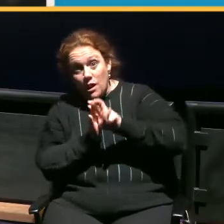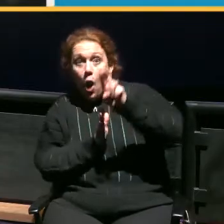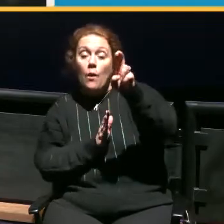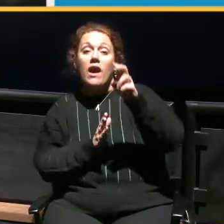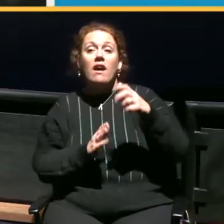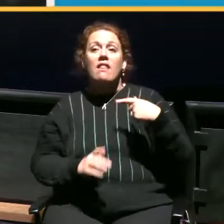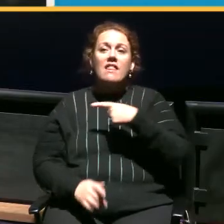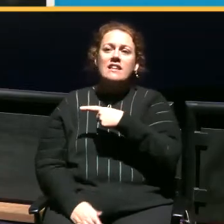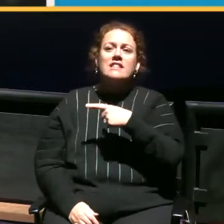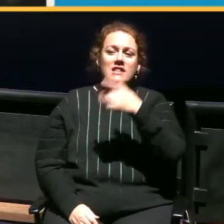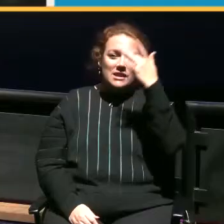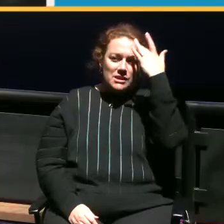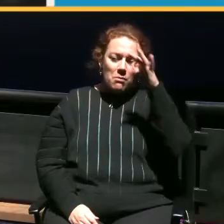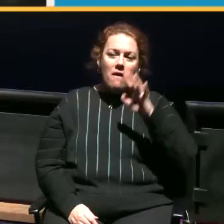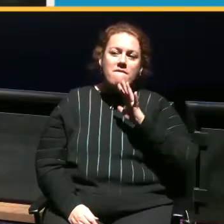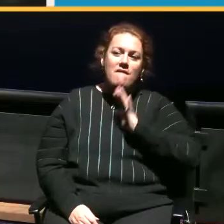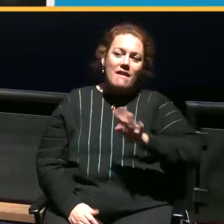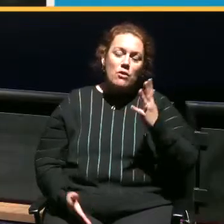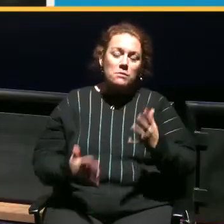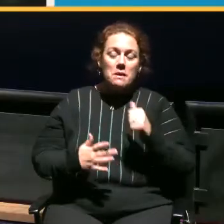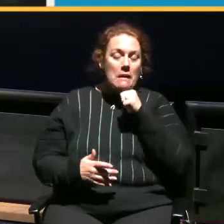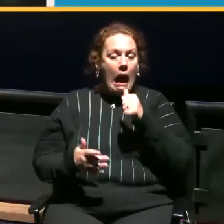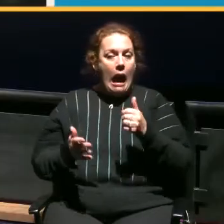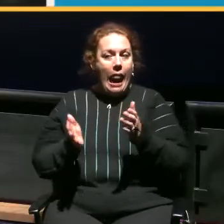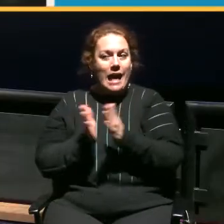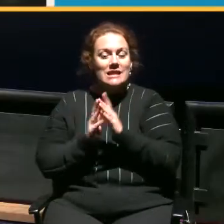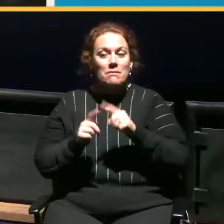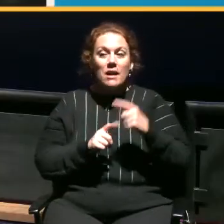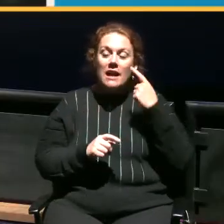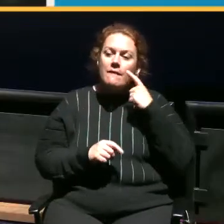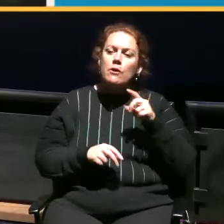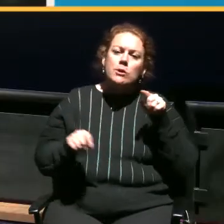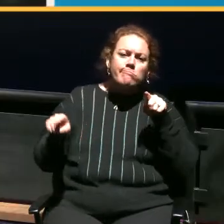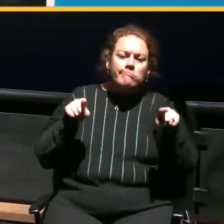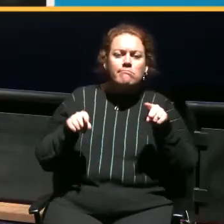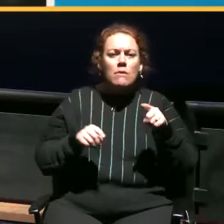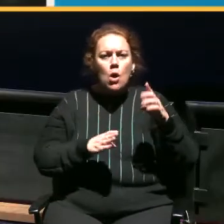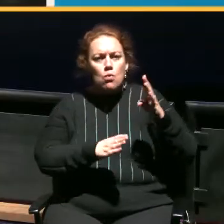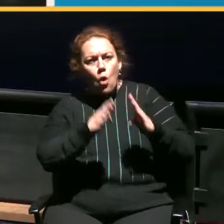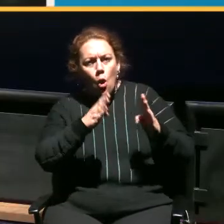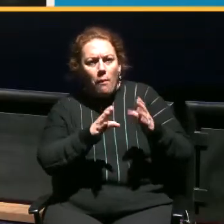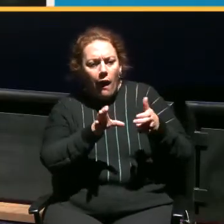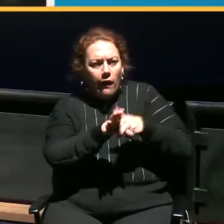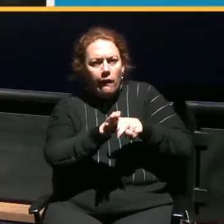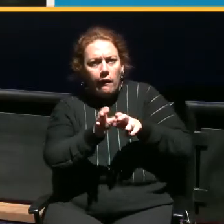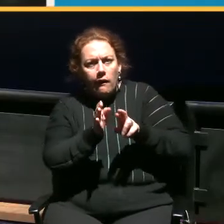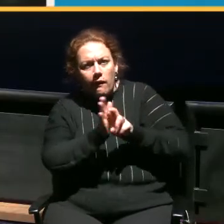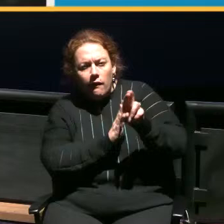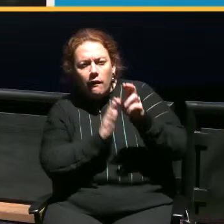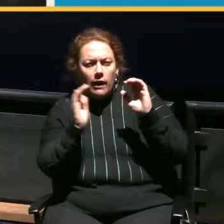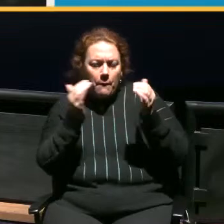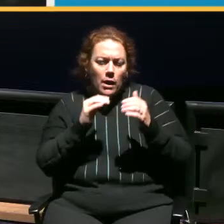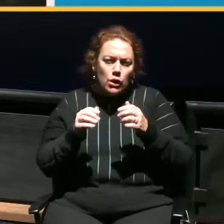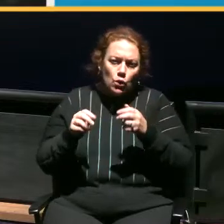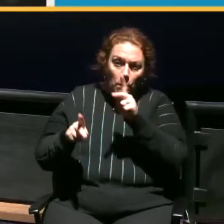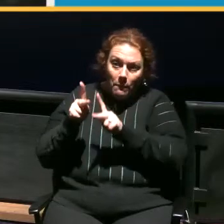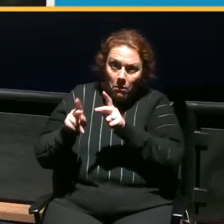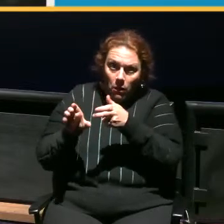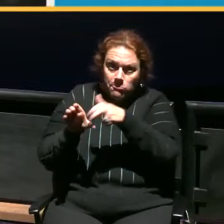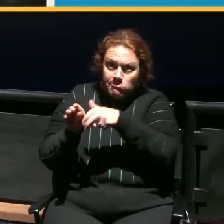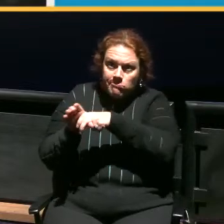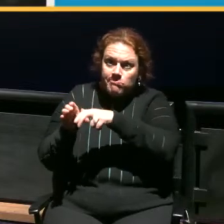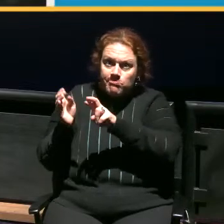nice smart 5-year-old might be asking that, but if you're like looking at robots versus people, and I mentioned that what John and I were looking at it those years